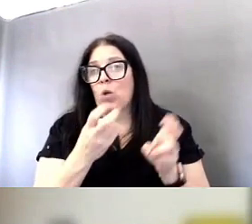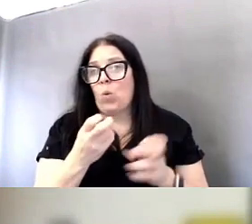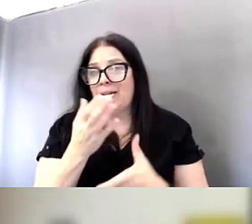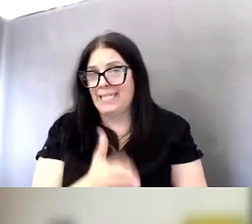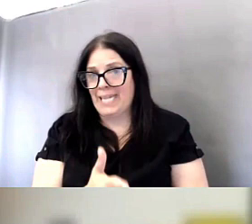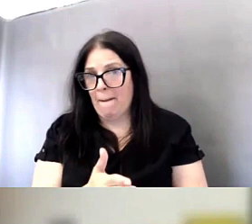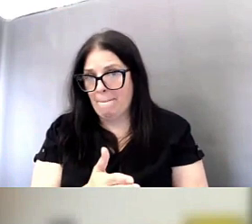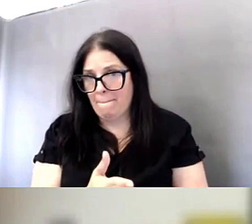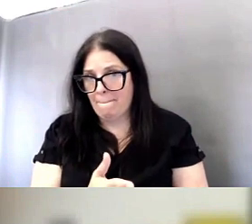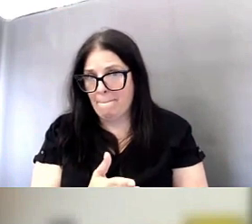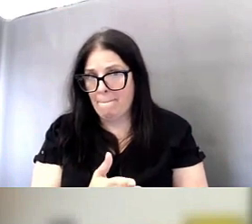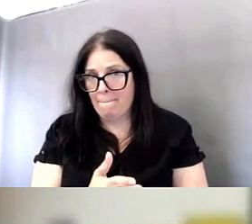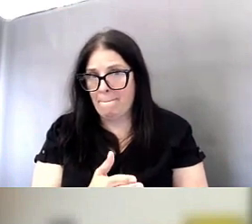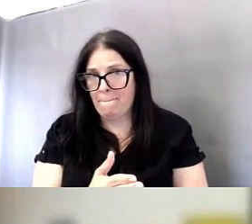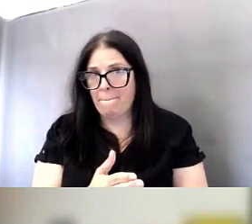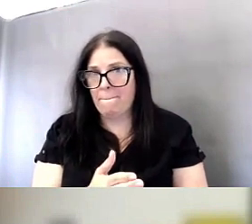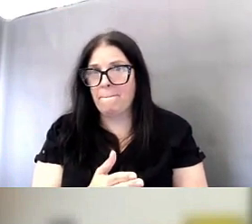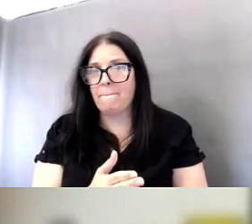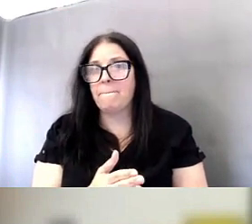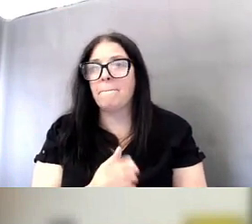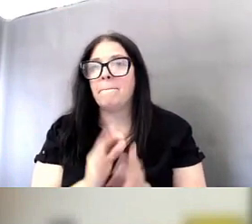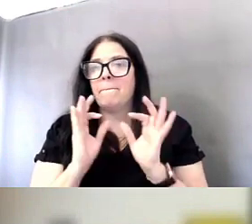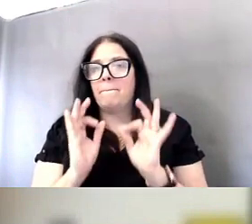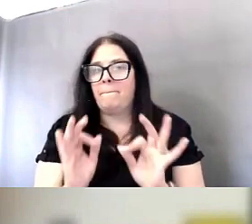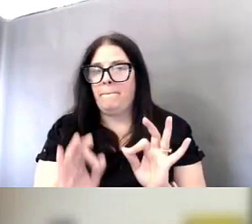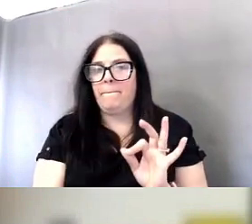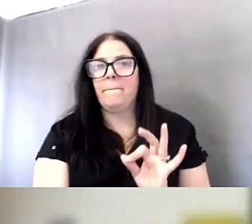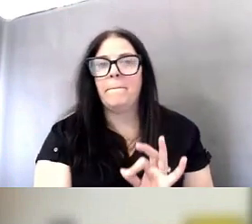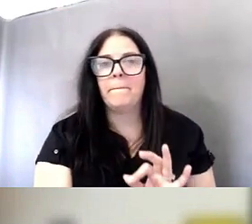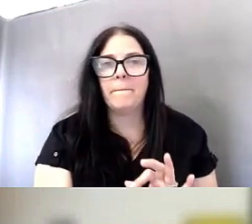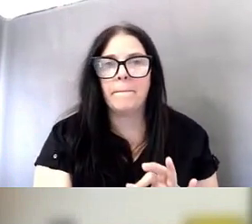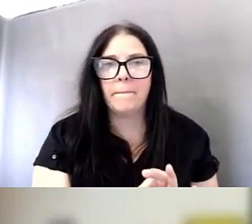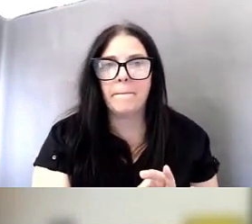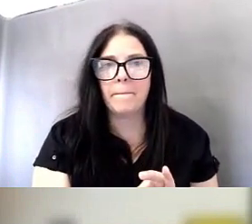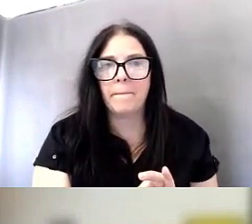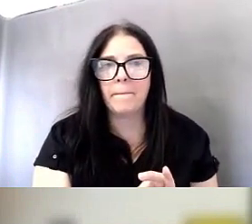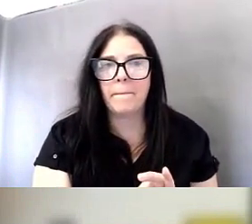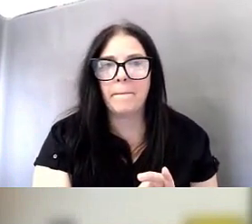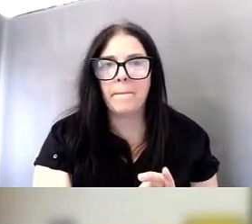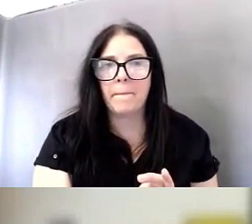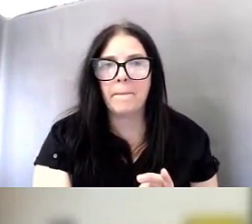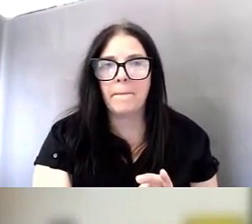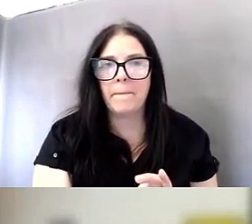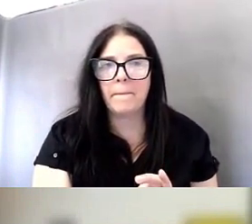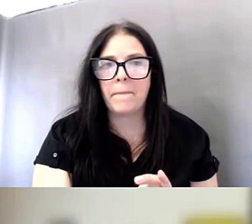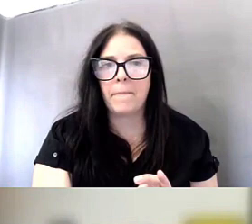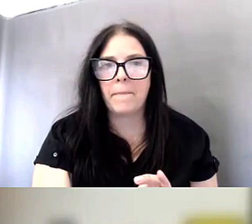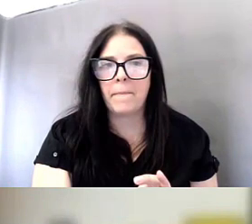and let you go as well. If that's something you have to do, I can see some of you have to run.